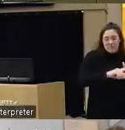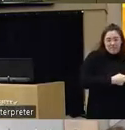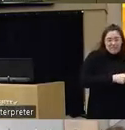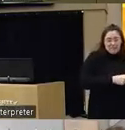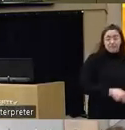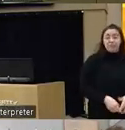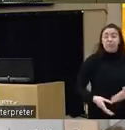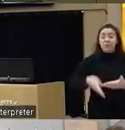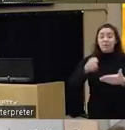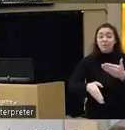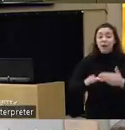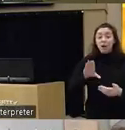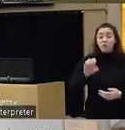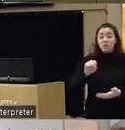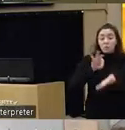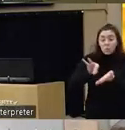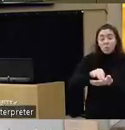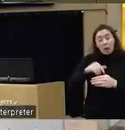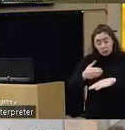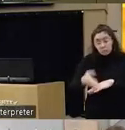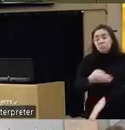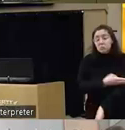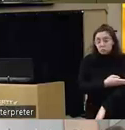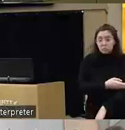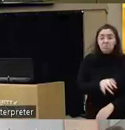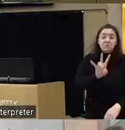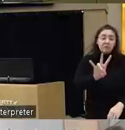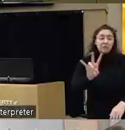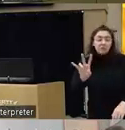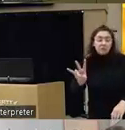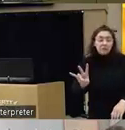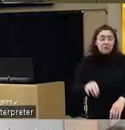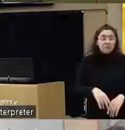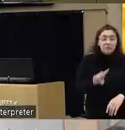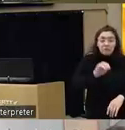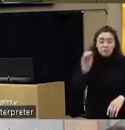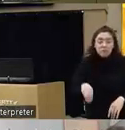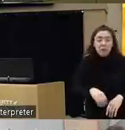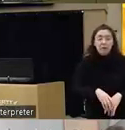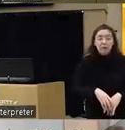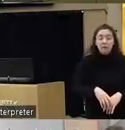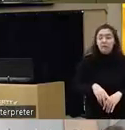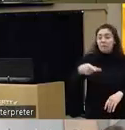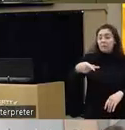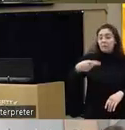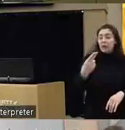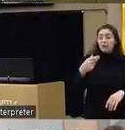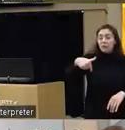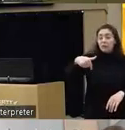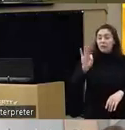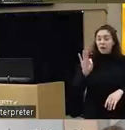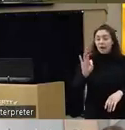final scores, as you can see, we've had an improvement in GAD-7s, 36%, and PHQ-9, about